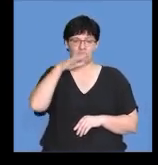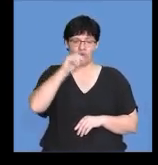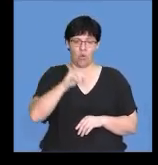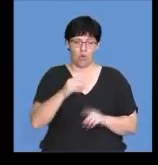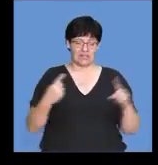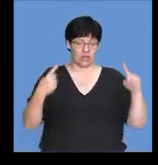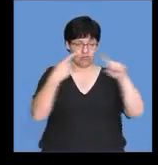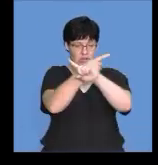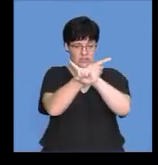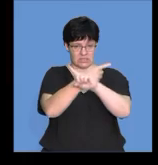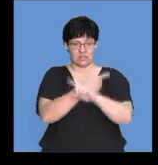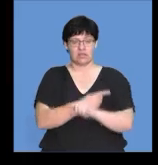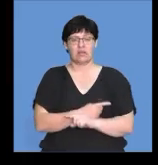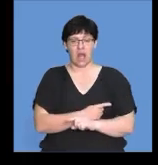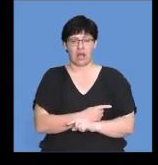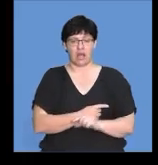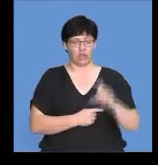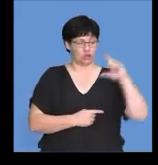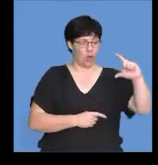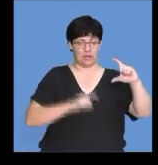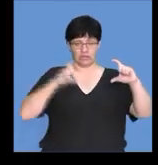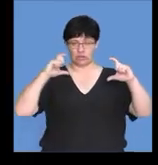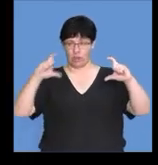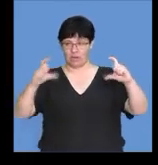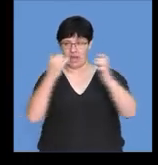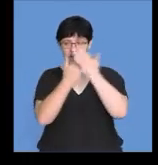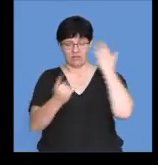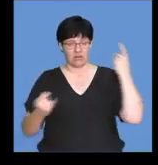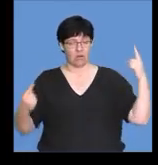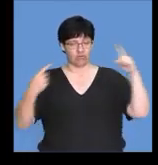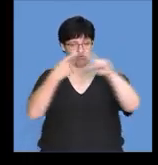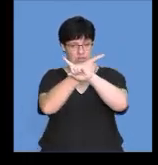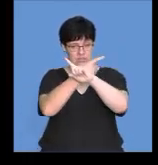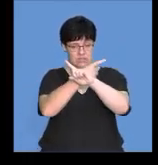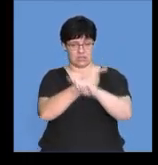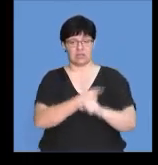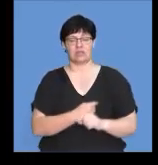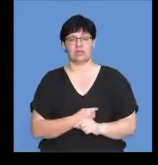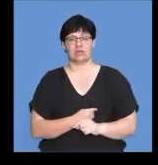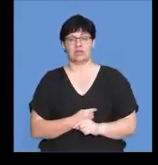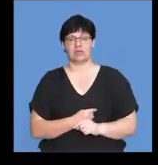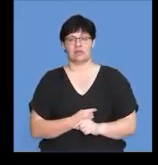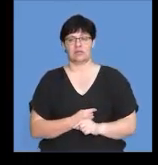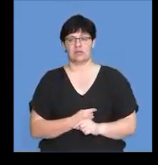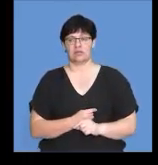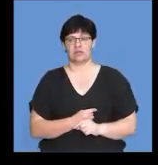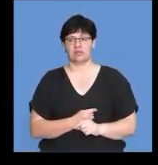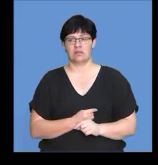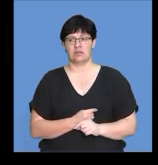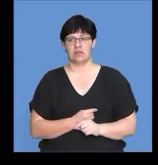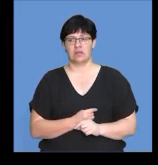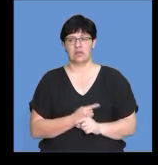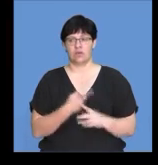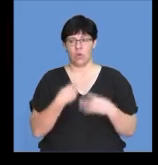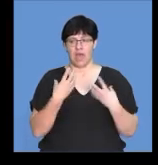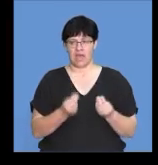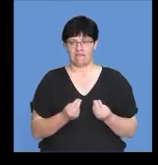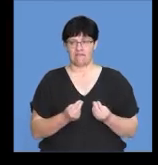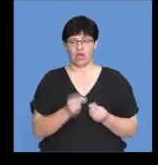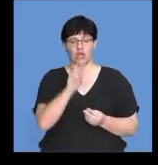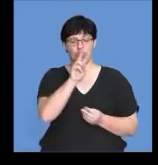cross, when two dominant individuals are crossed that are heterozygous for a specific condition, you have